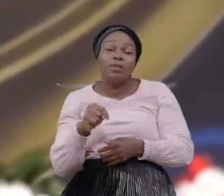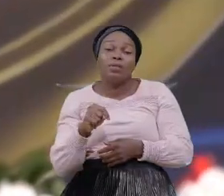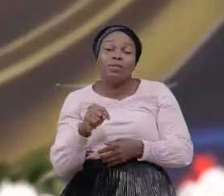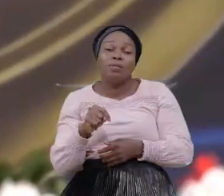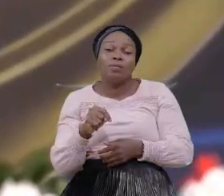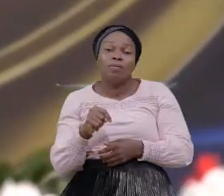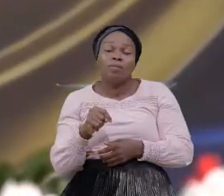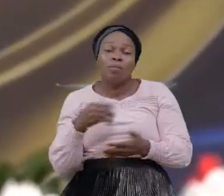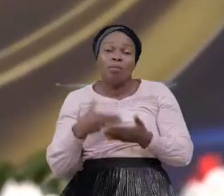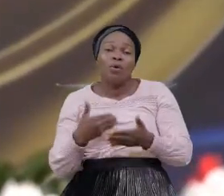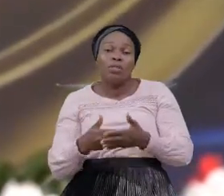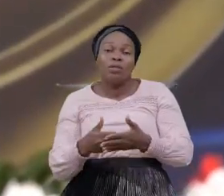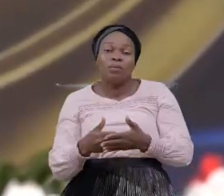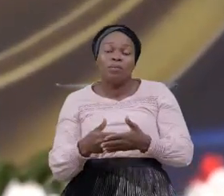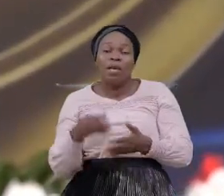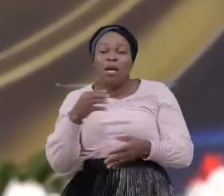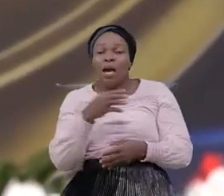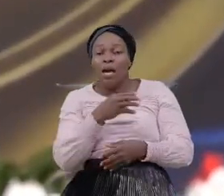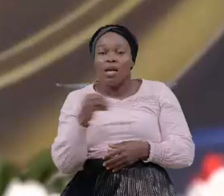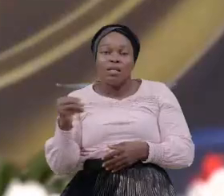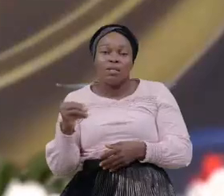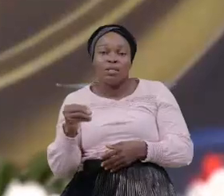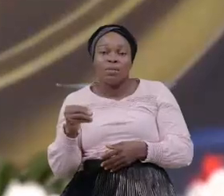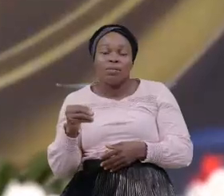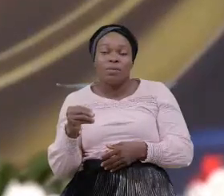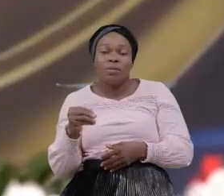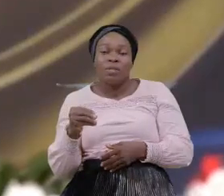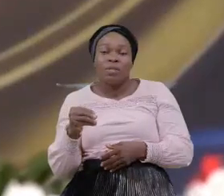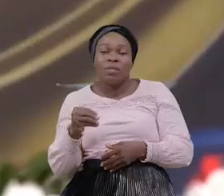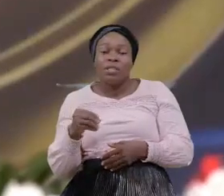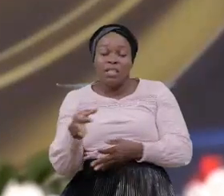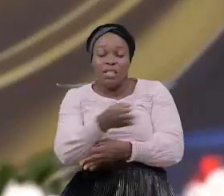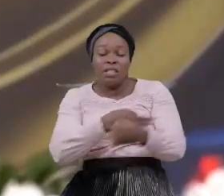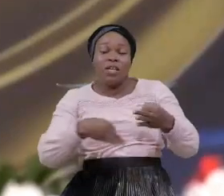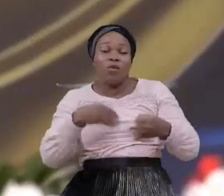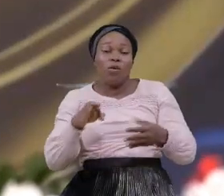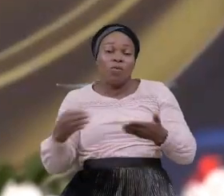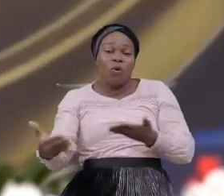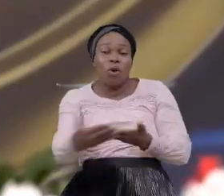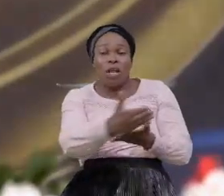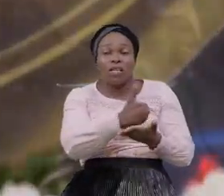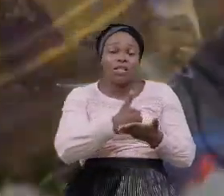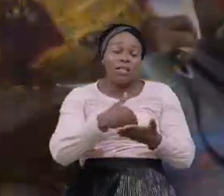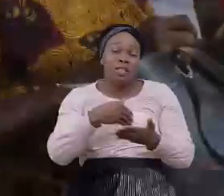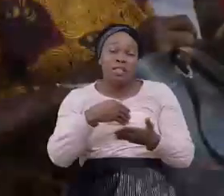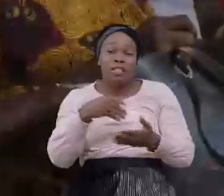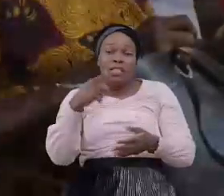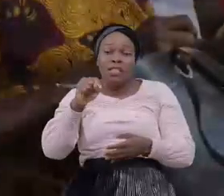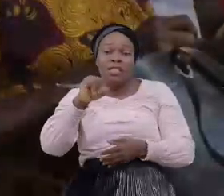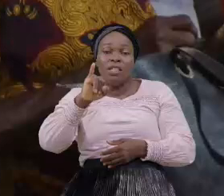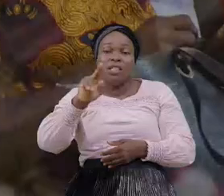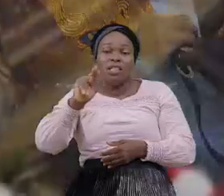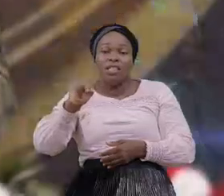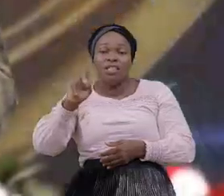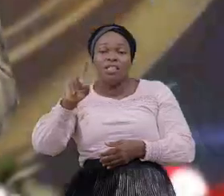my dad, I'll take simple interest. I'll not take compound interest. Isn't that the old